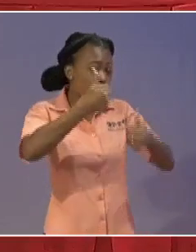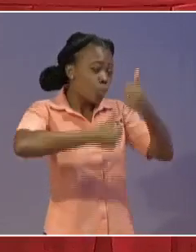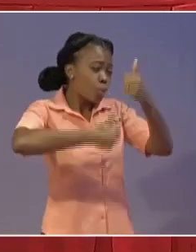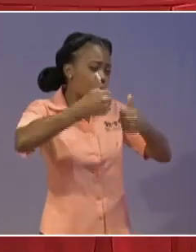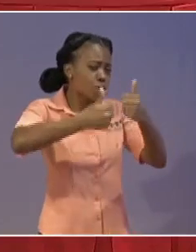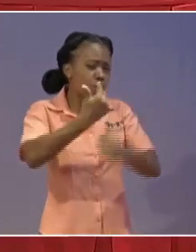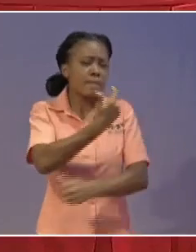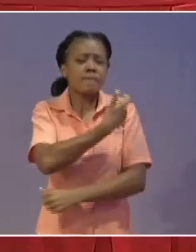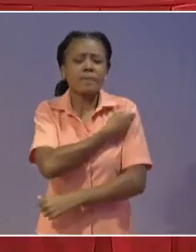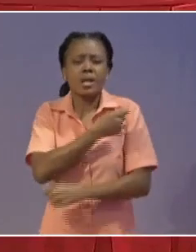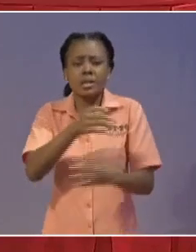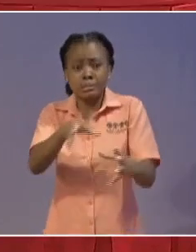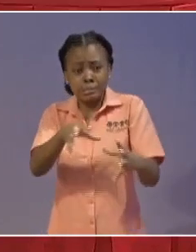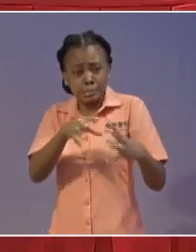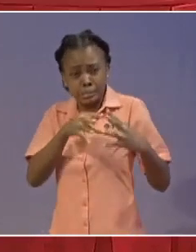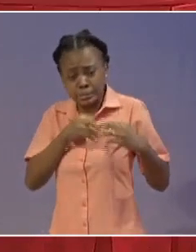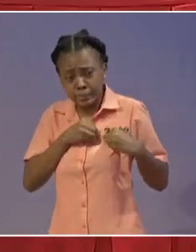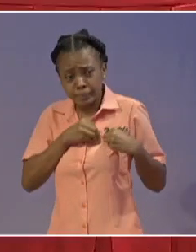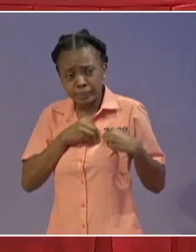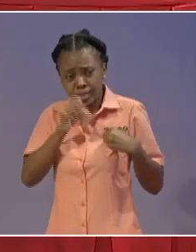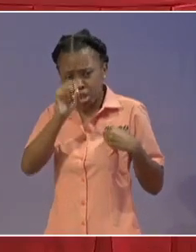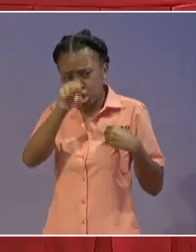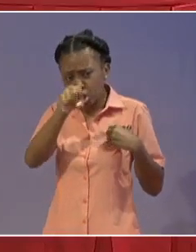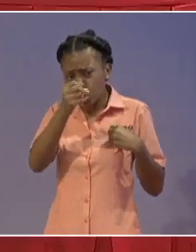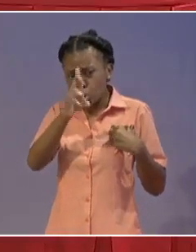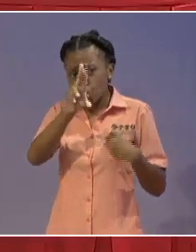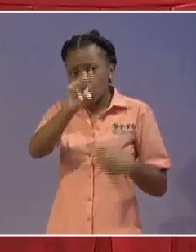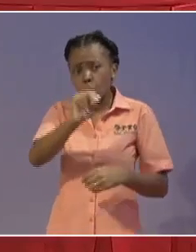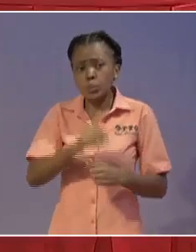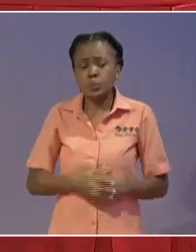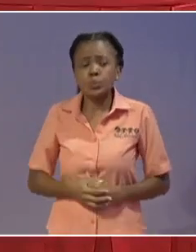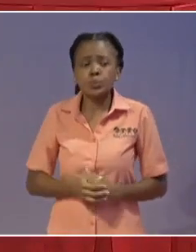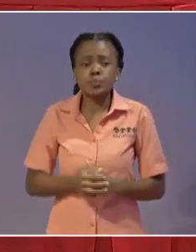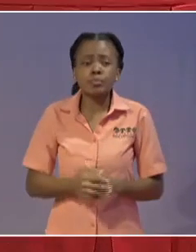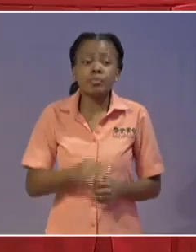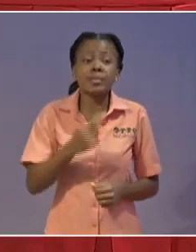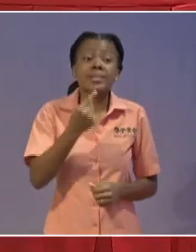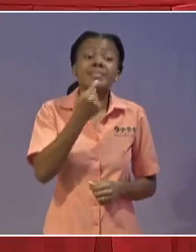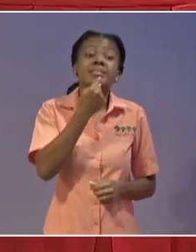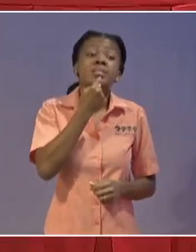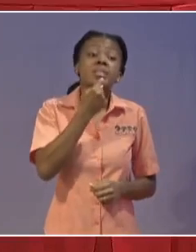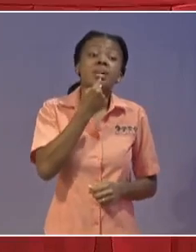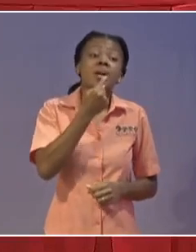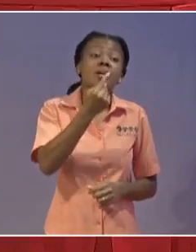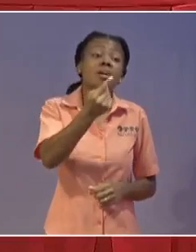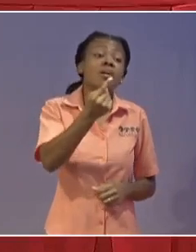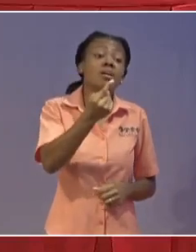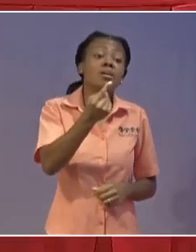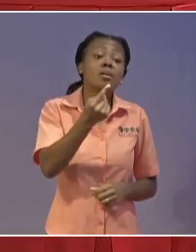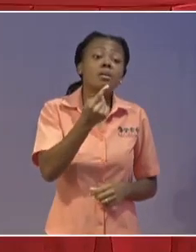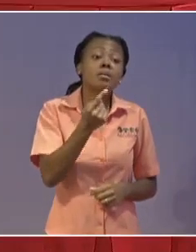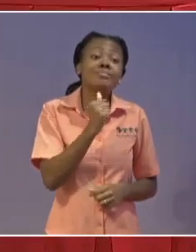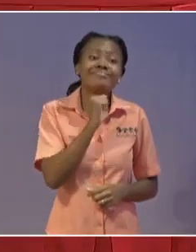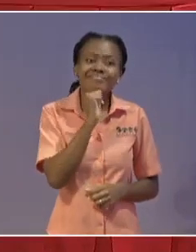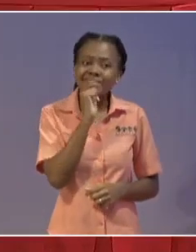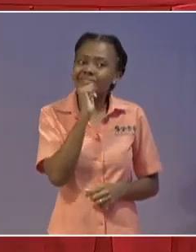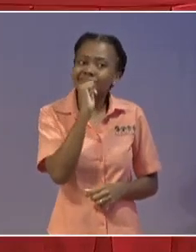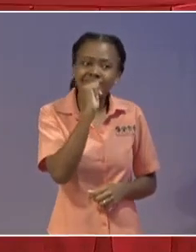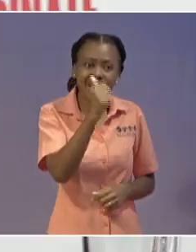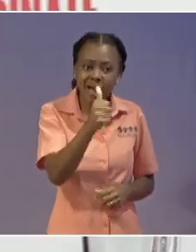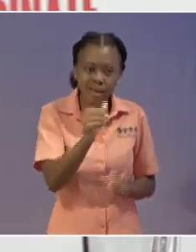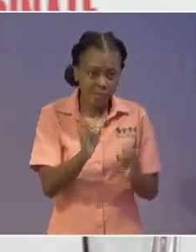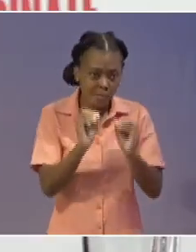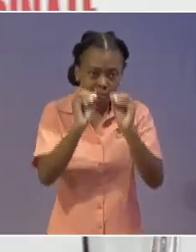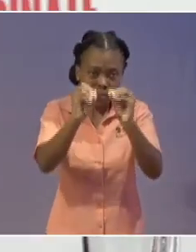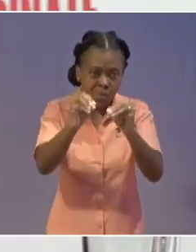As we said in the past, we have not been assigning the vaccine type to the small number of fully vaccinated